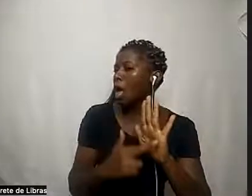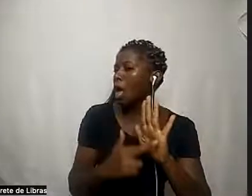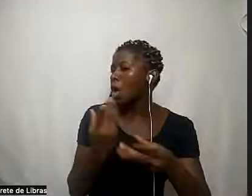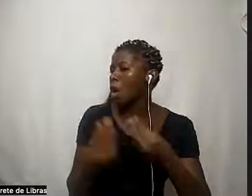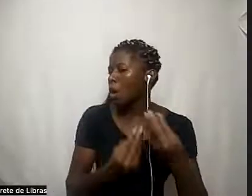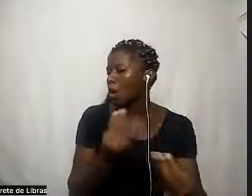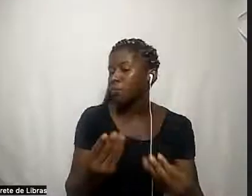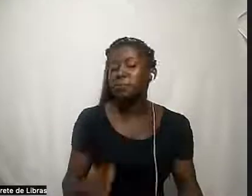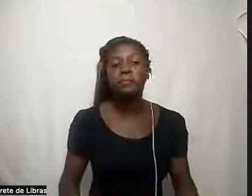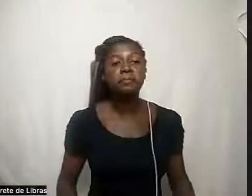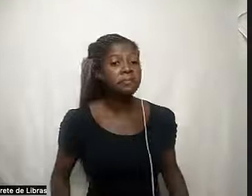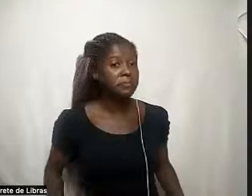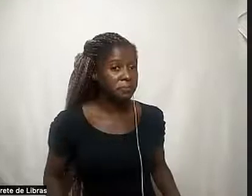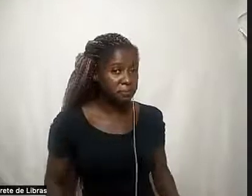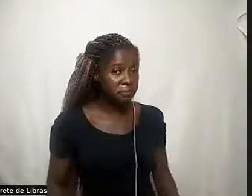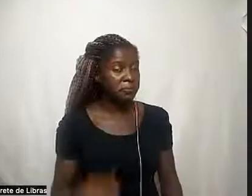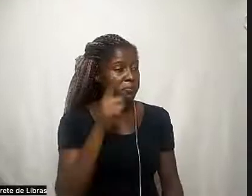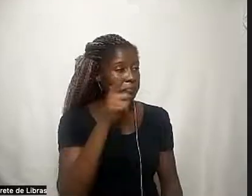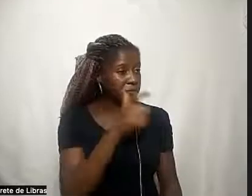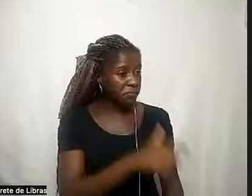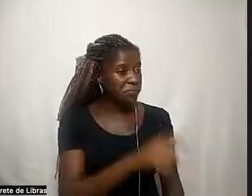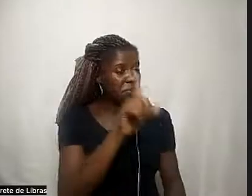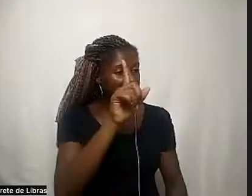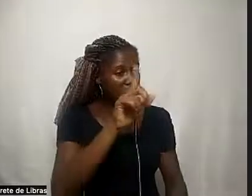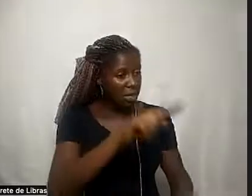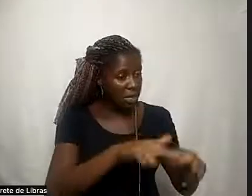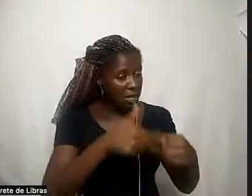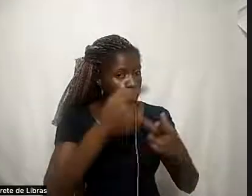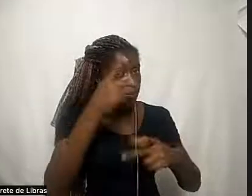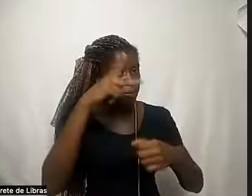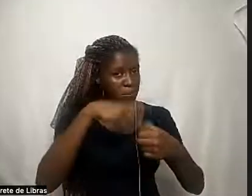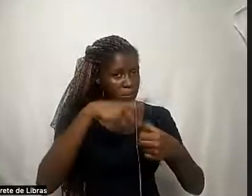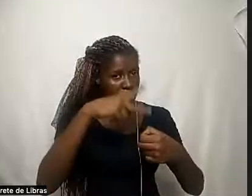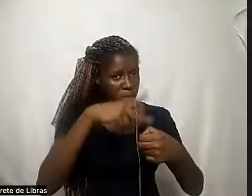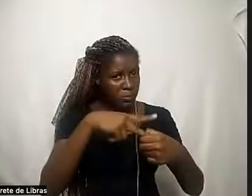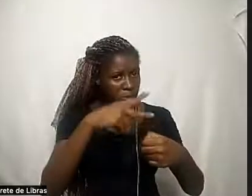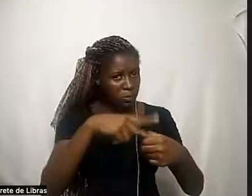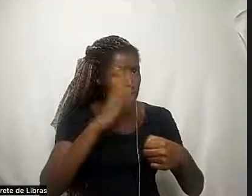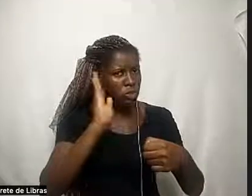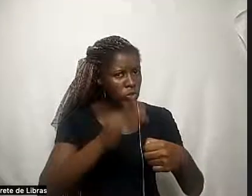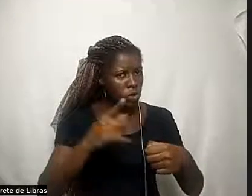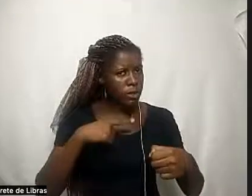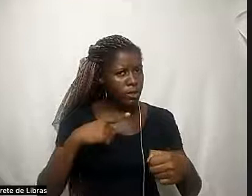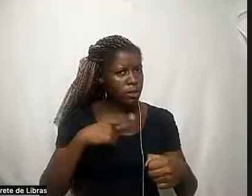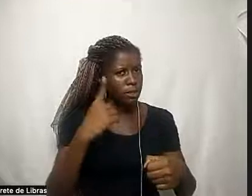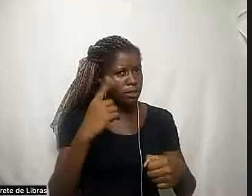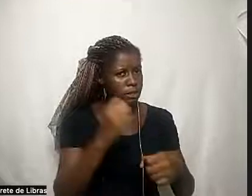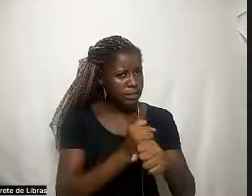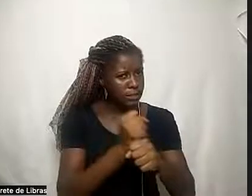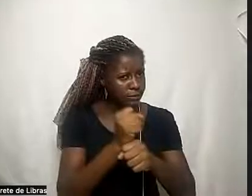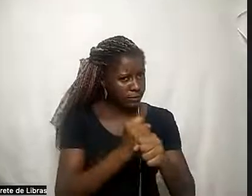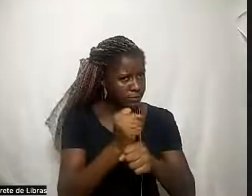Very good question. So we can talk at length about the program, the social environmental program for